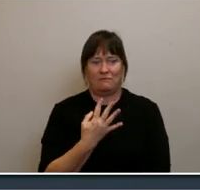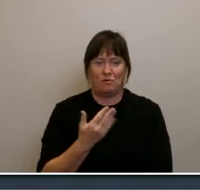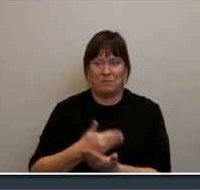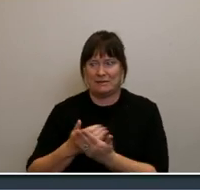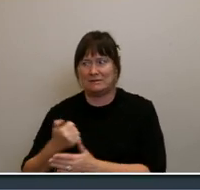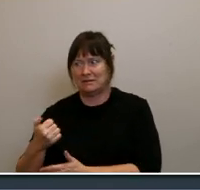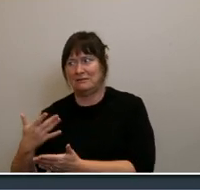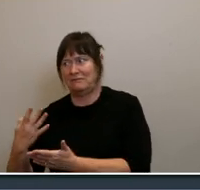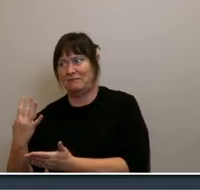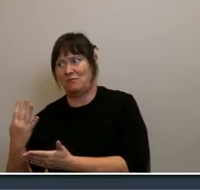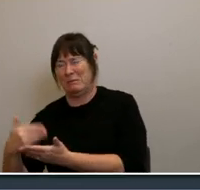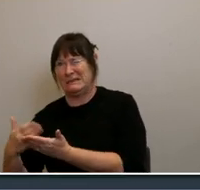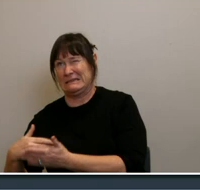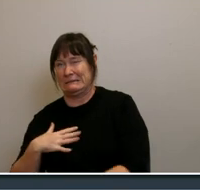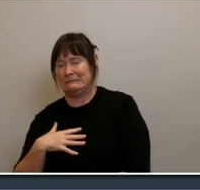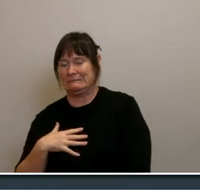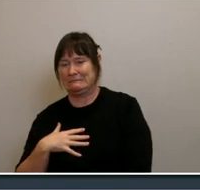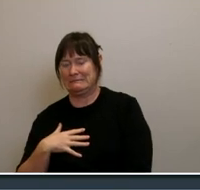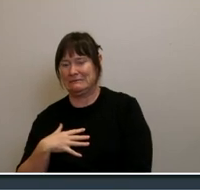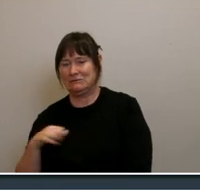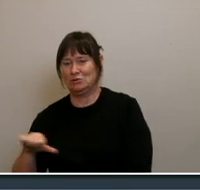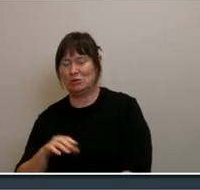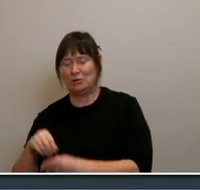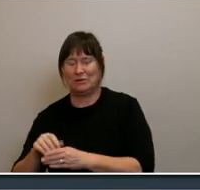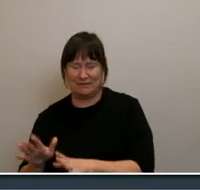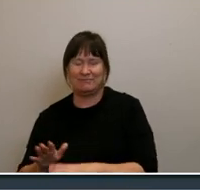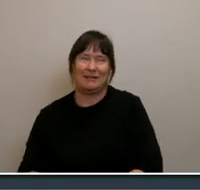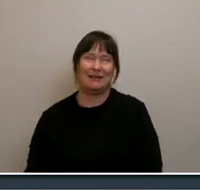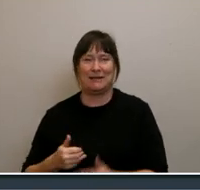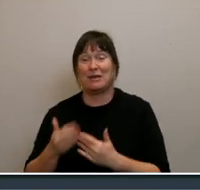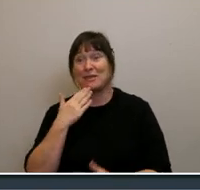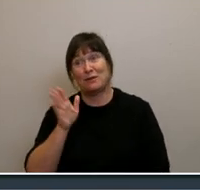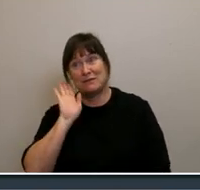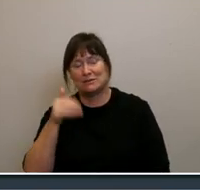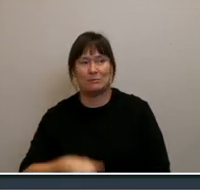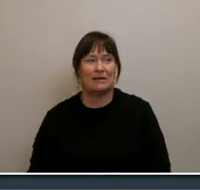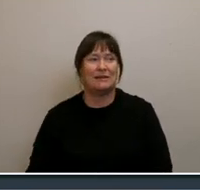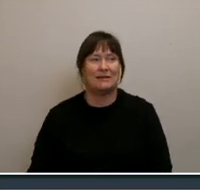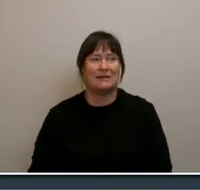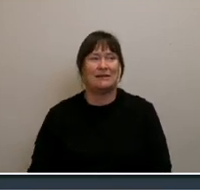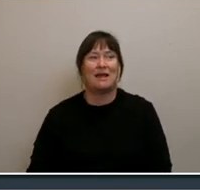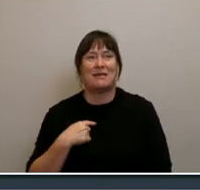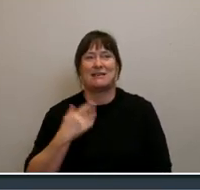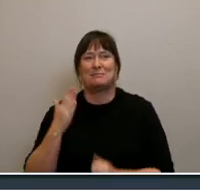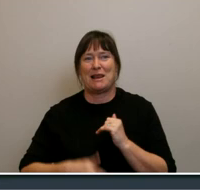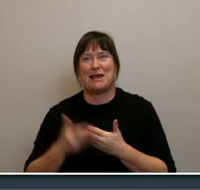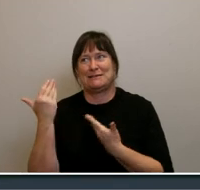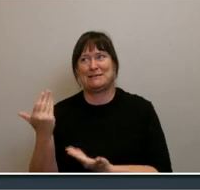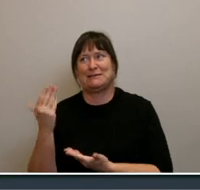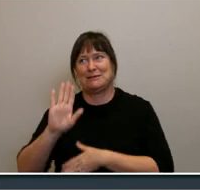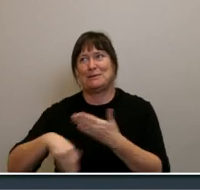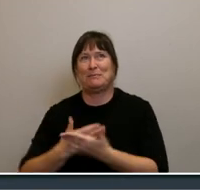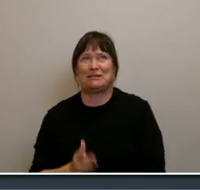one, I figured that I didn't want to overload councillors. Thank you very much for listening. And this will be my last